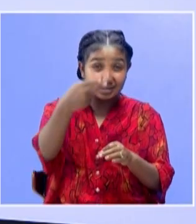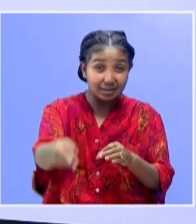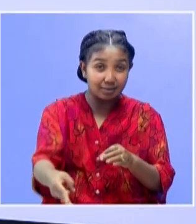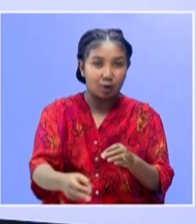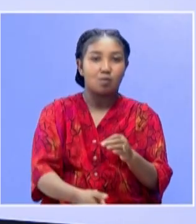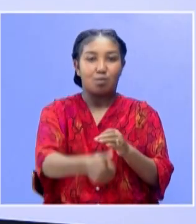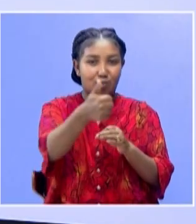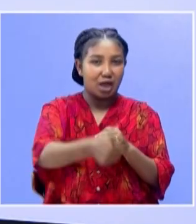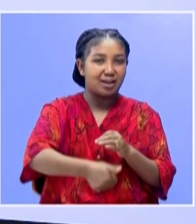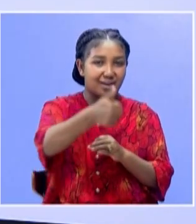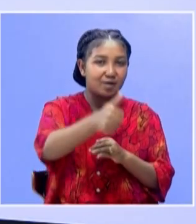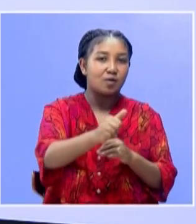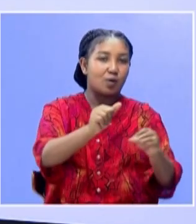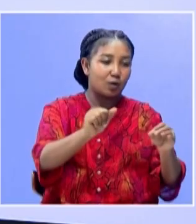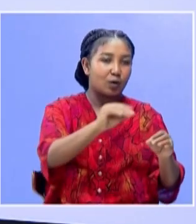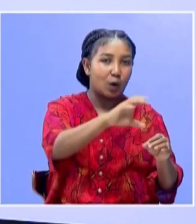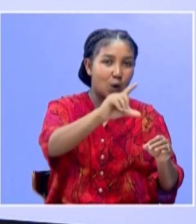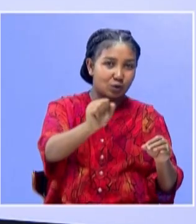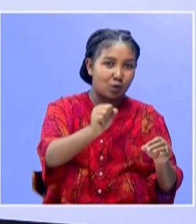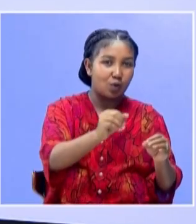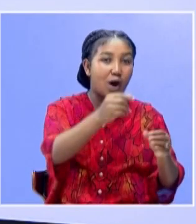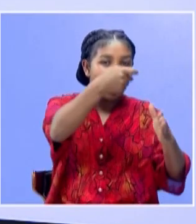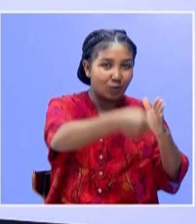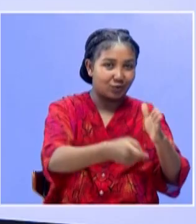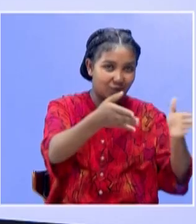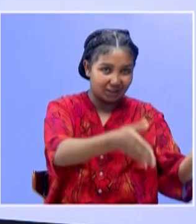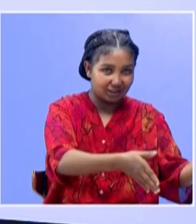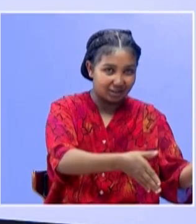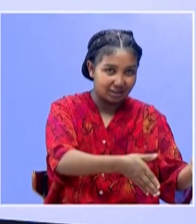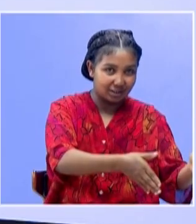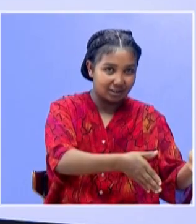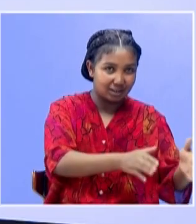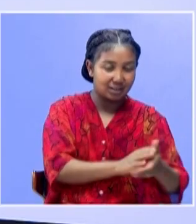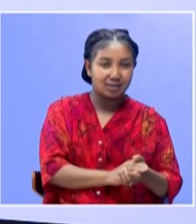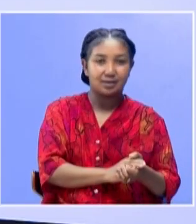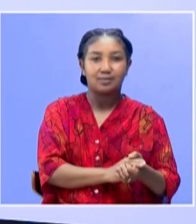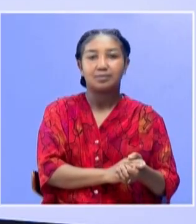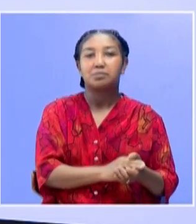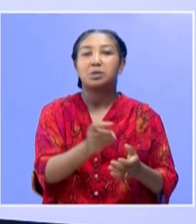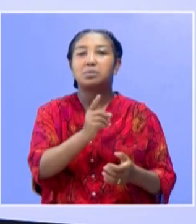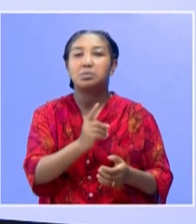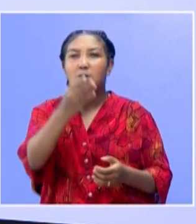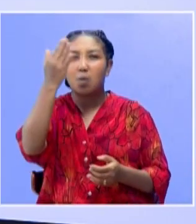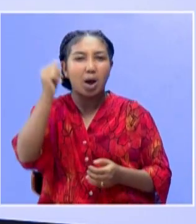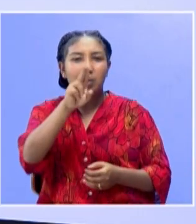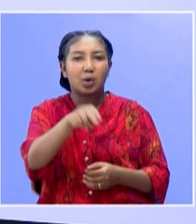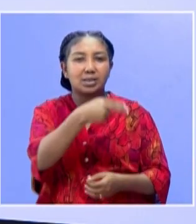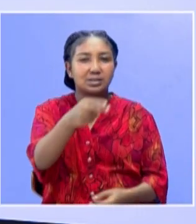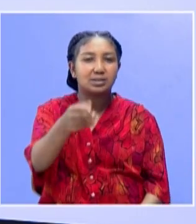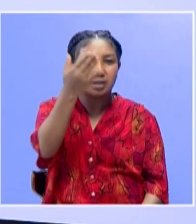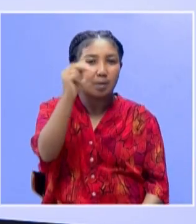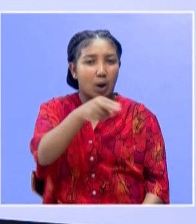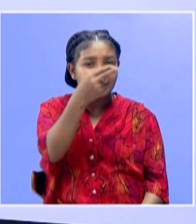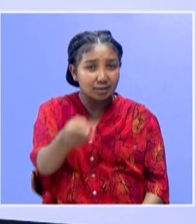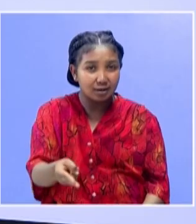the main clause. The main clause means what? The consequence or the result. Yeah? But why do we cancel our